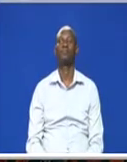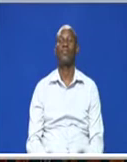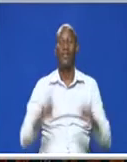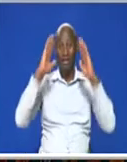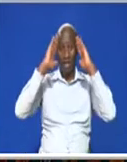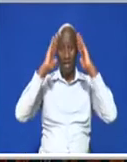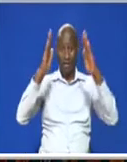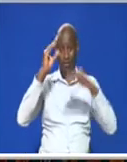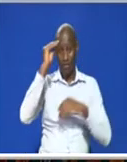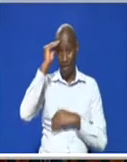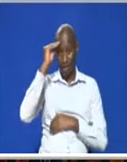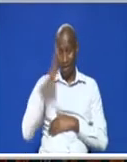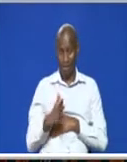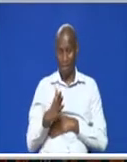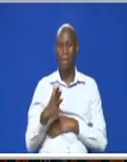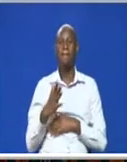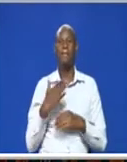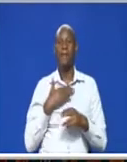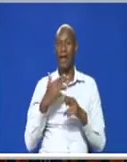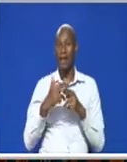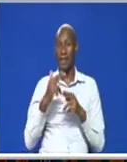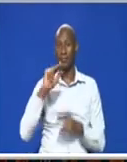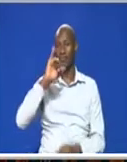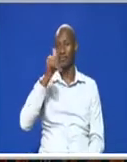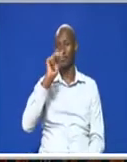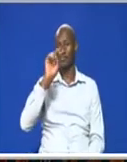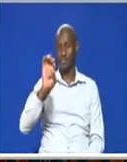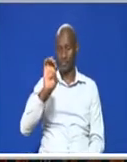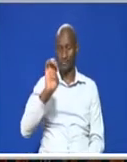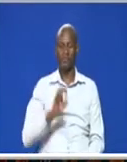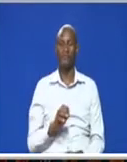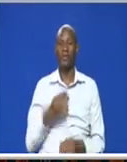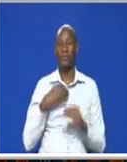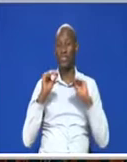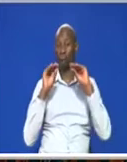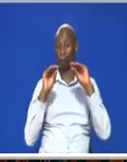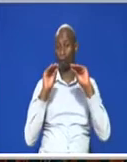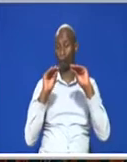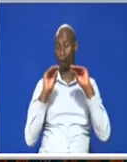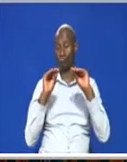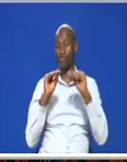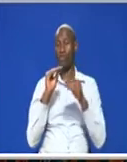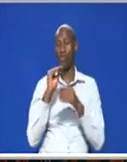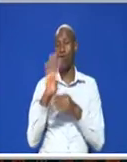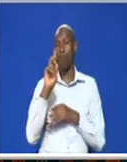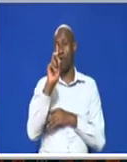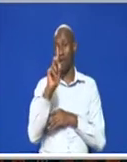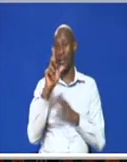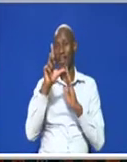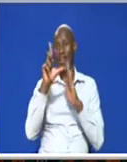Hello, Lana. My name is Jane Sakwa. I'm going to present a Form 1